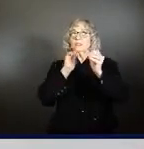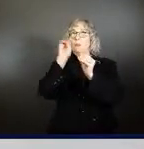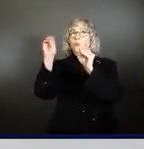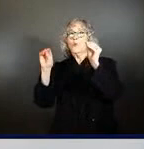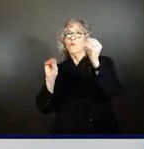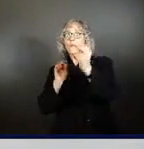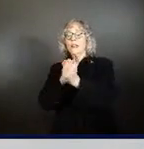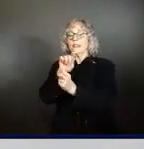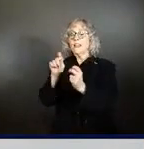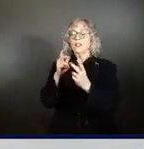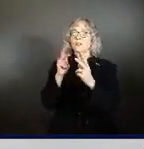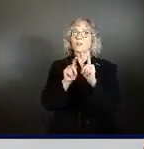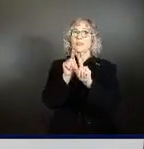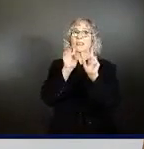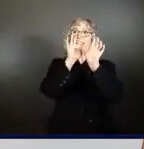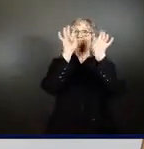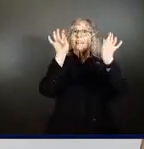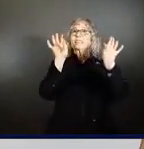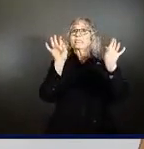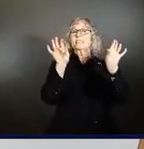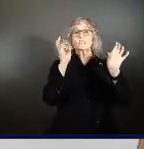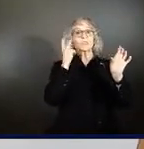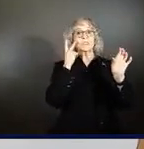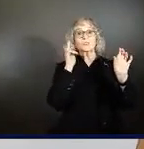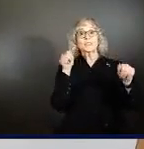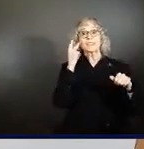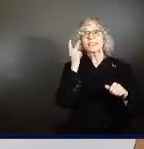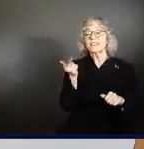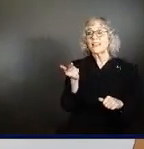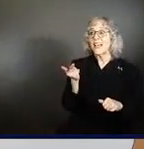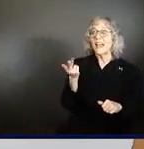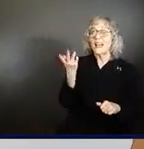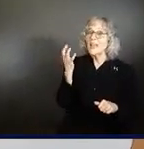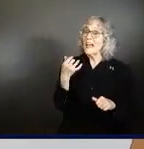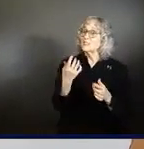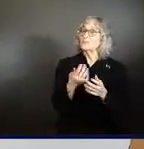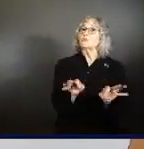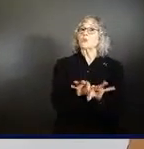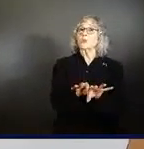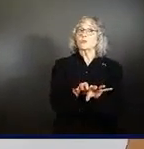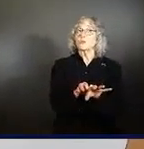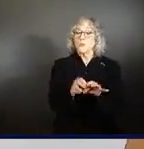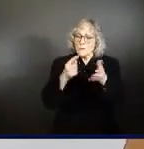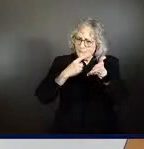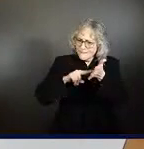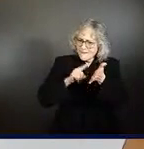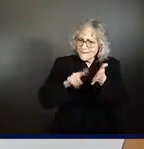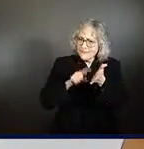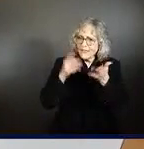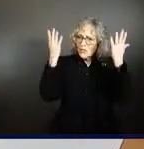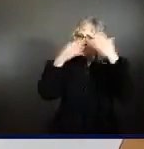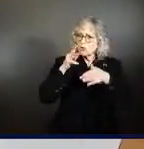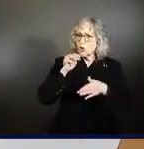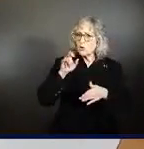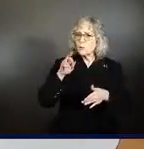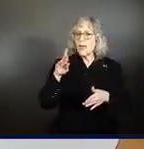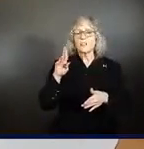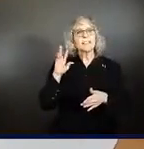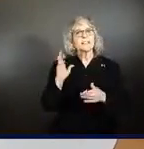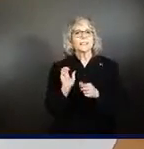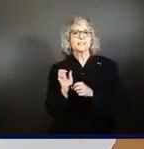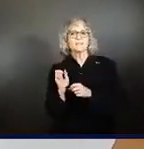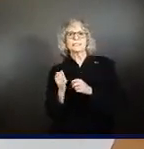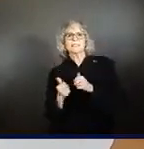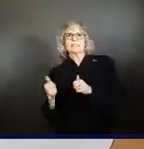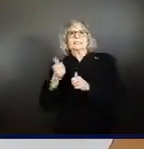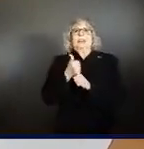these galaxies. That's the key for investigating dark matter, for instance. Dark matter is one of the parts that dominate the whole dynamics in these